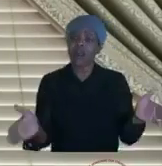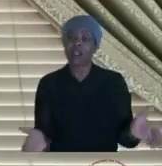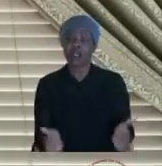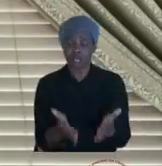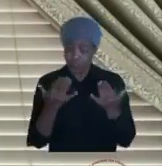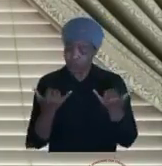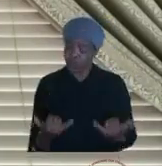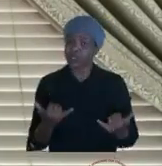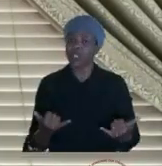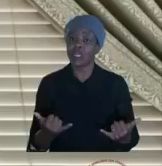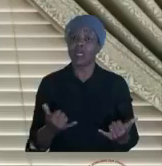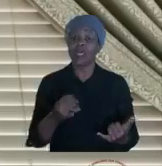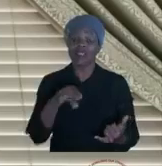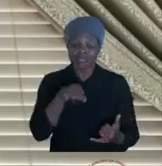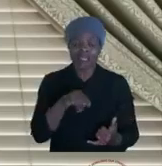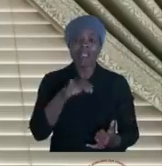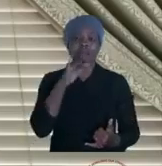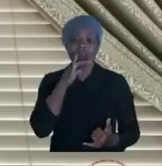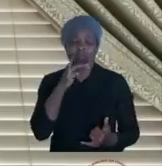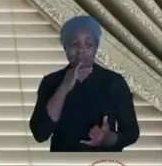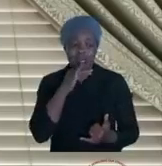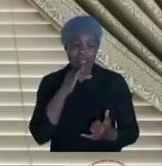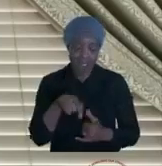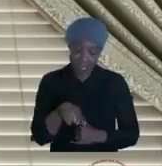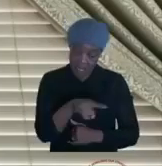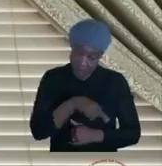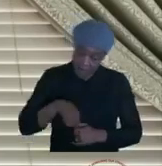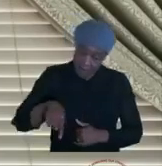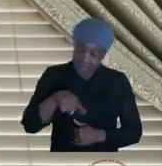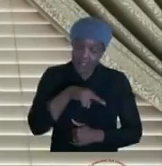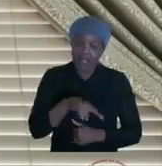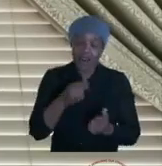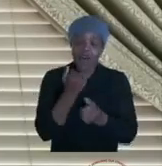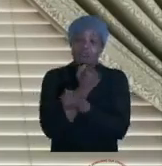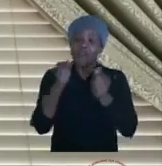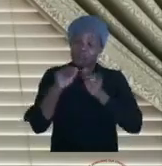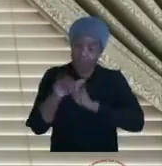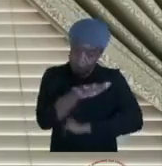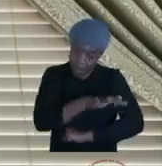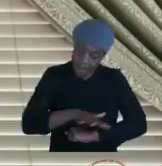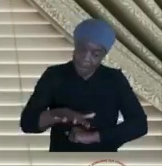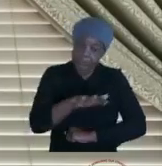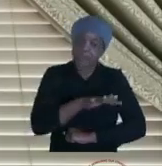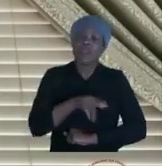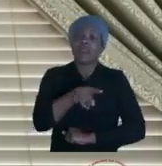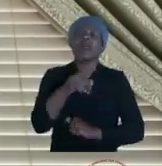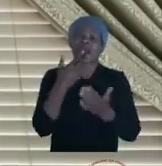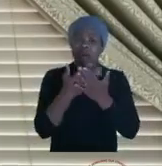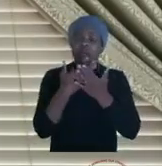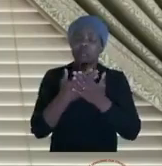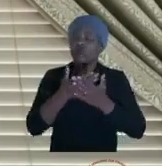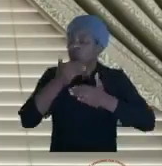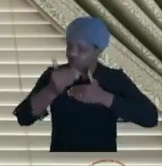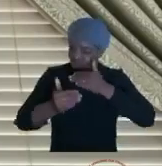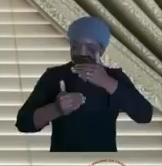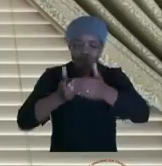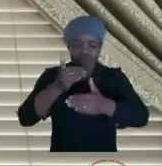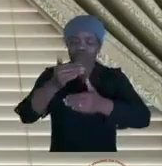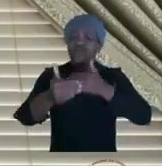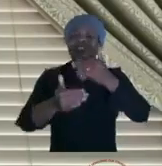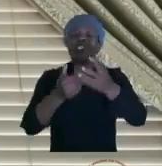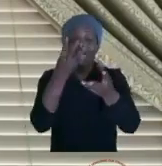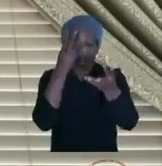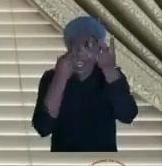is an indication that Freedom Park regards itself and its role as one that is drawn from the lessons it continues to learn from the heroes